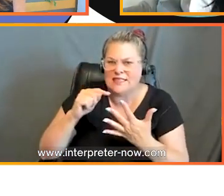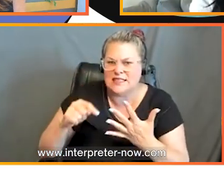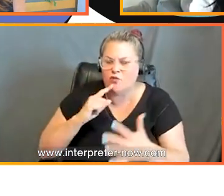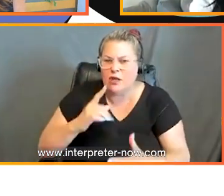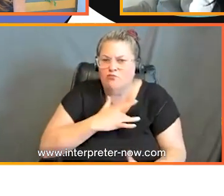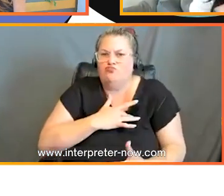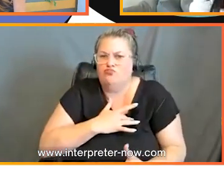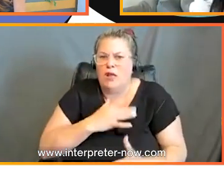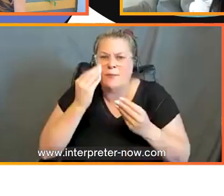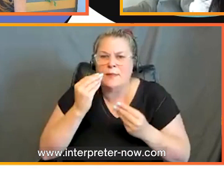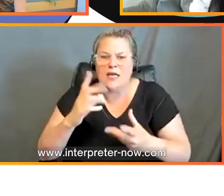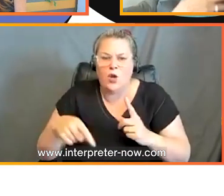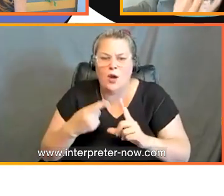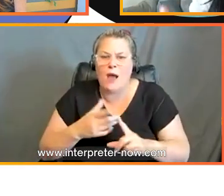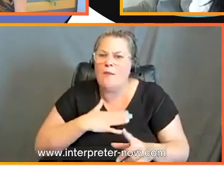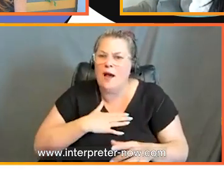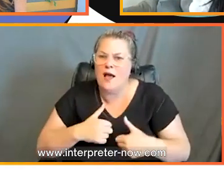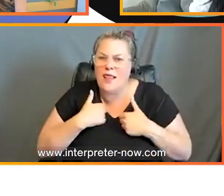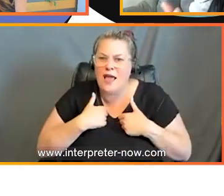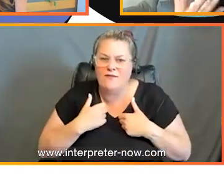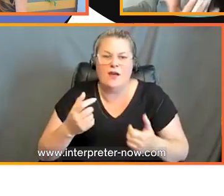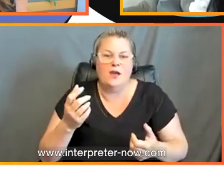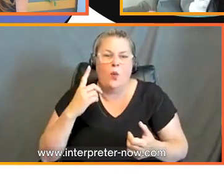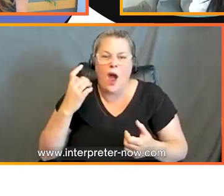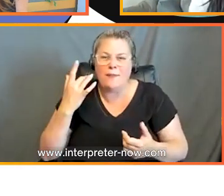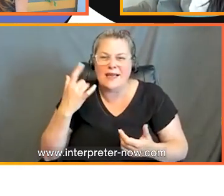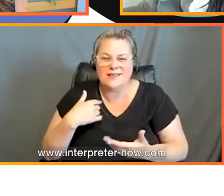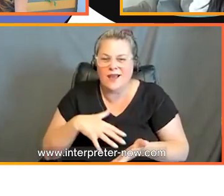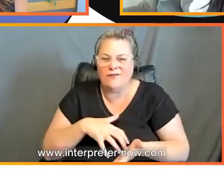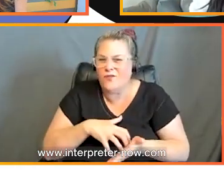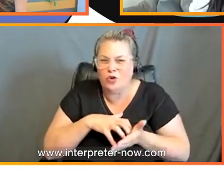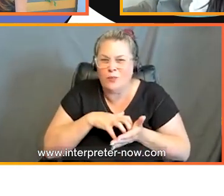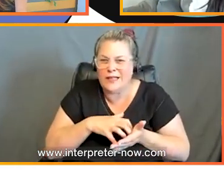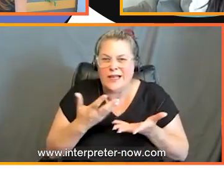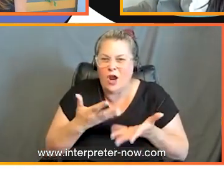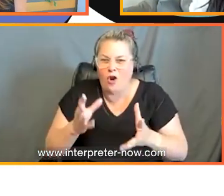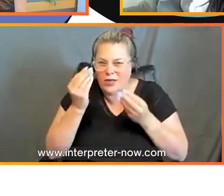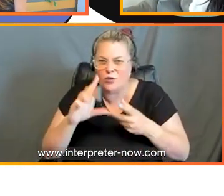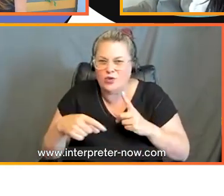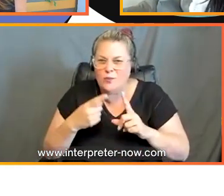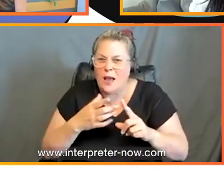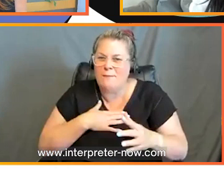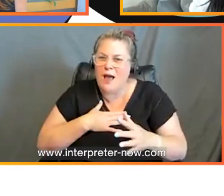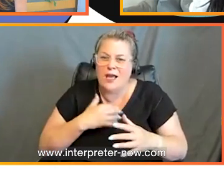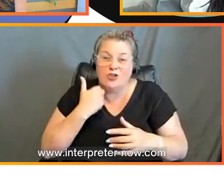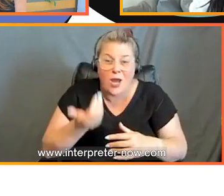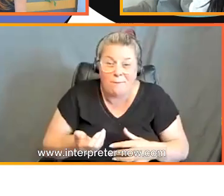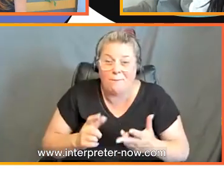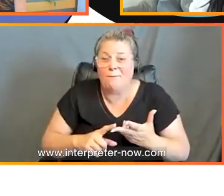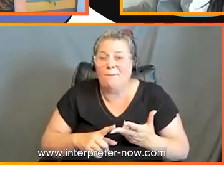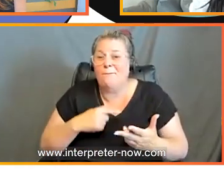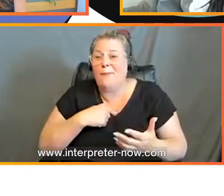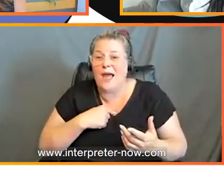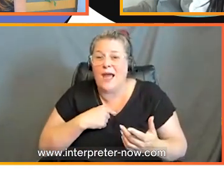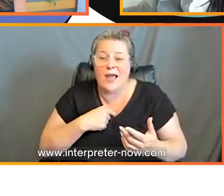said XYZ, it really resonated. Let me tell you about your life. Why? Because I vulnerably already told you about a lot of my hardships